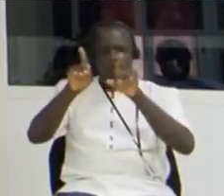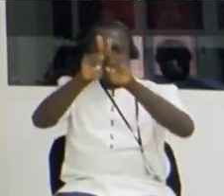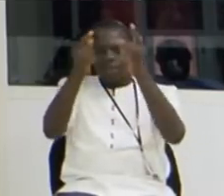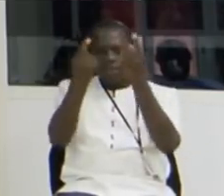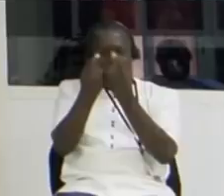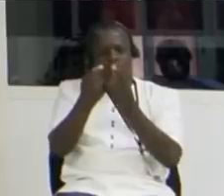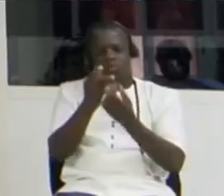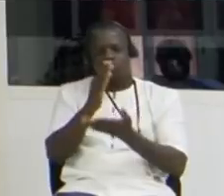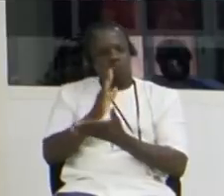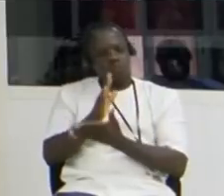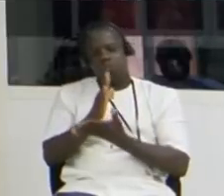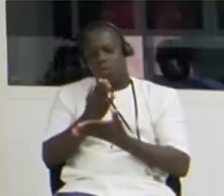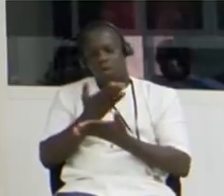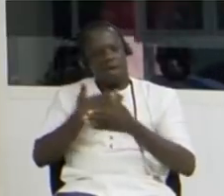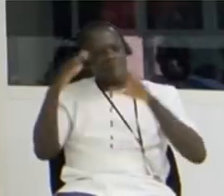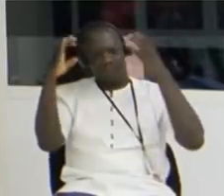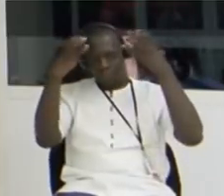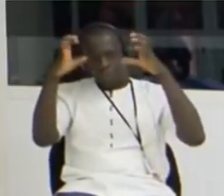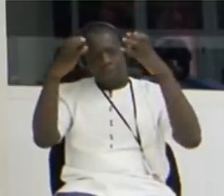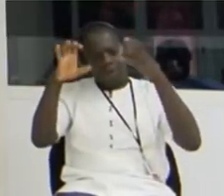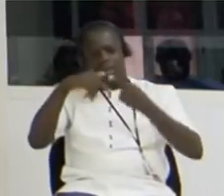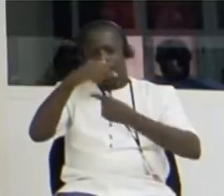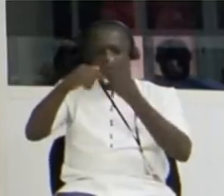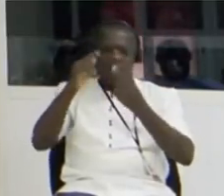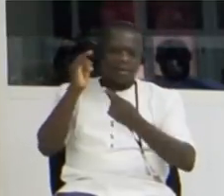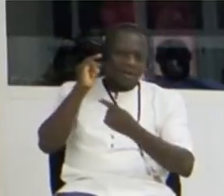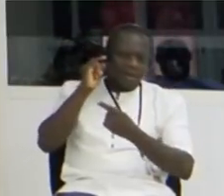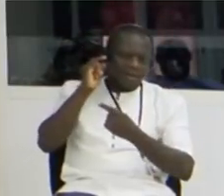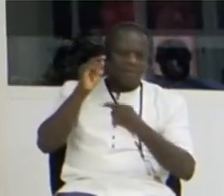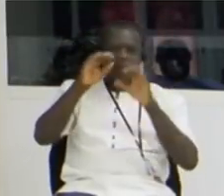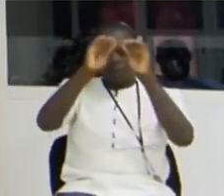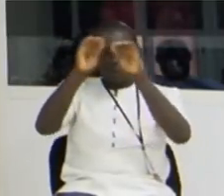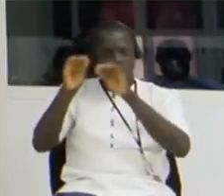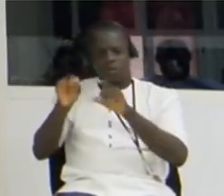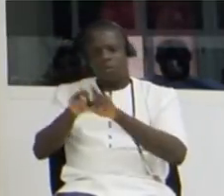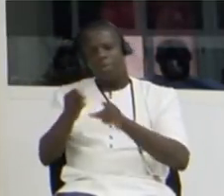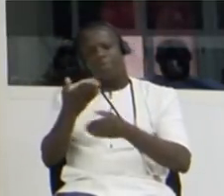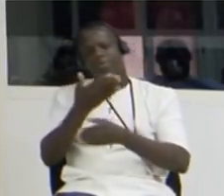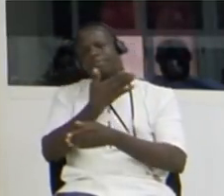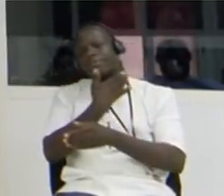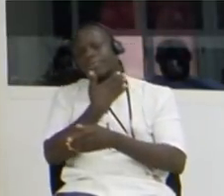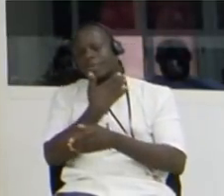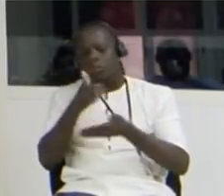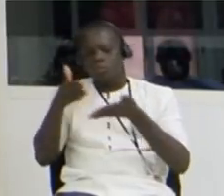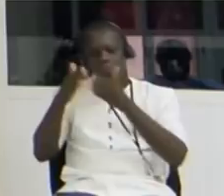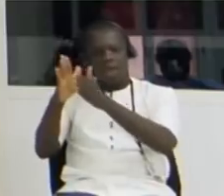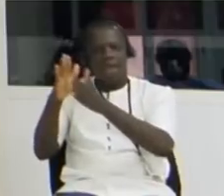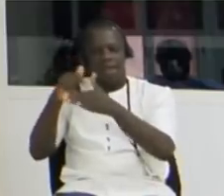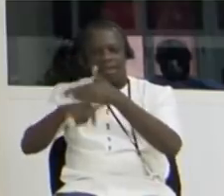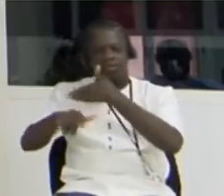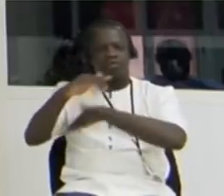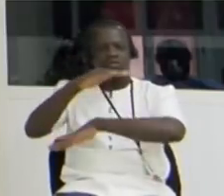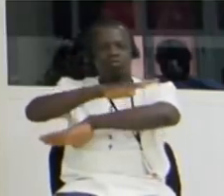with girls' education in terms of access and retention. And then